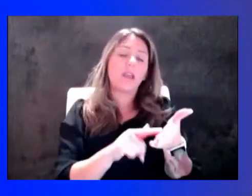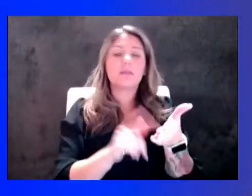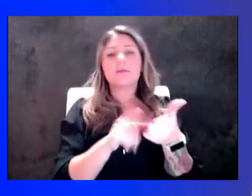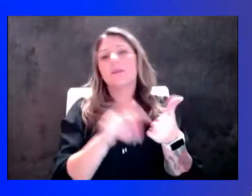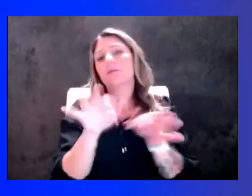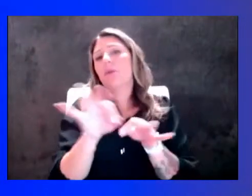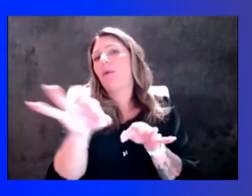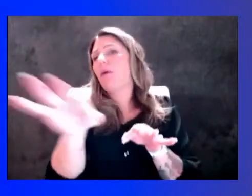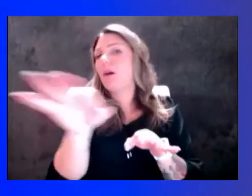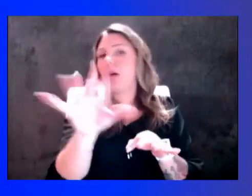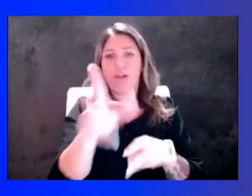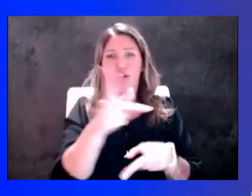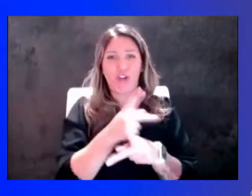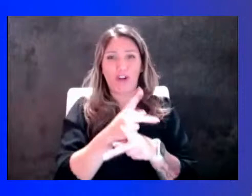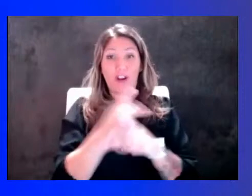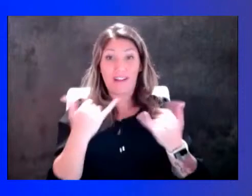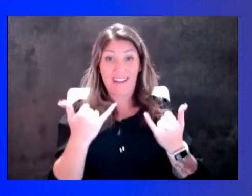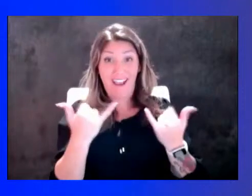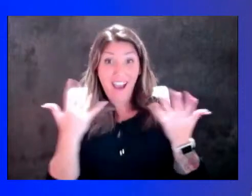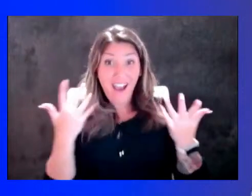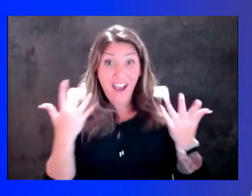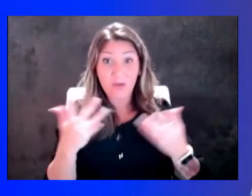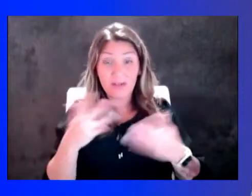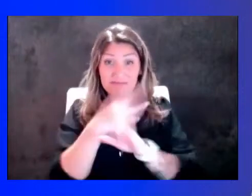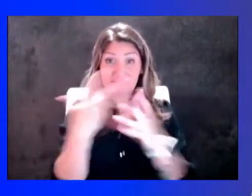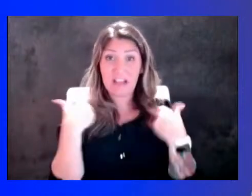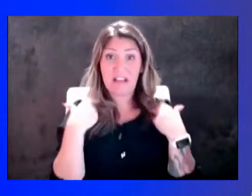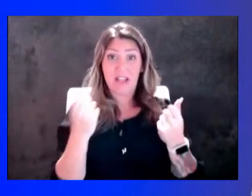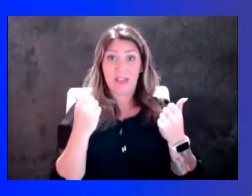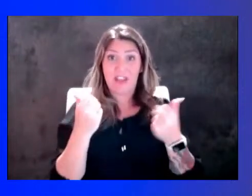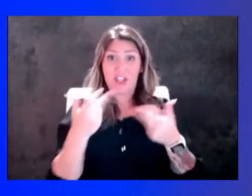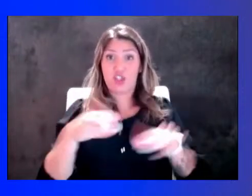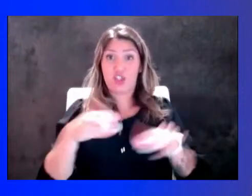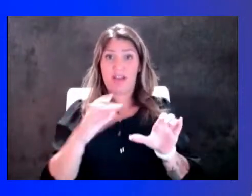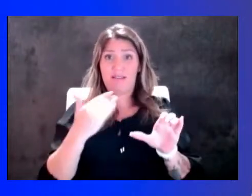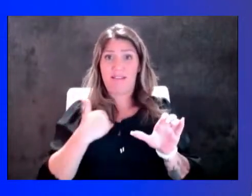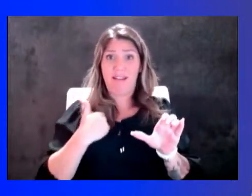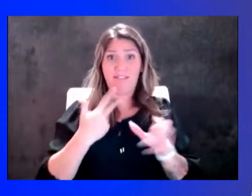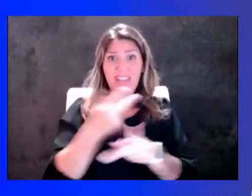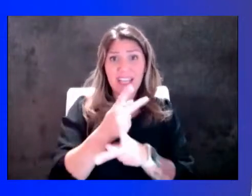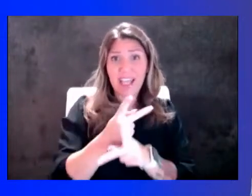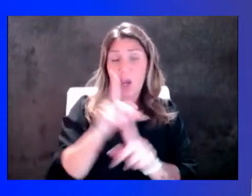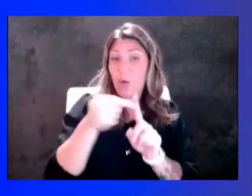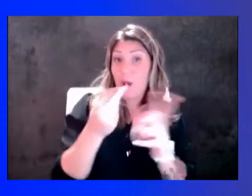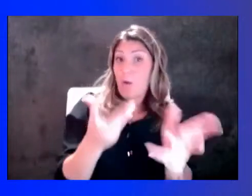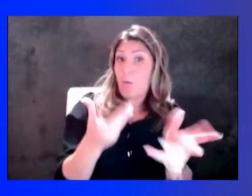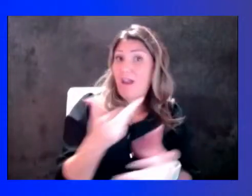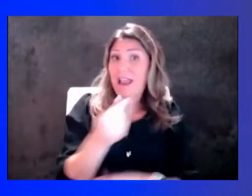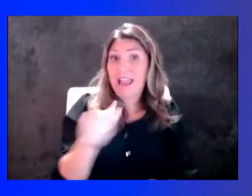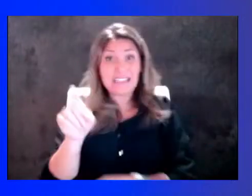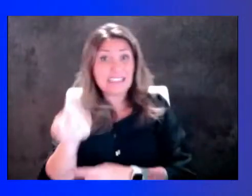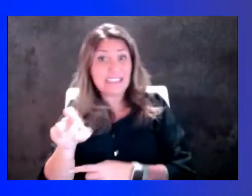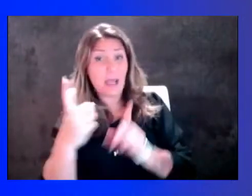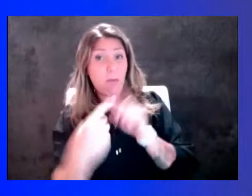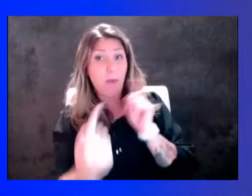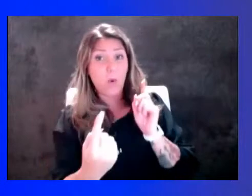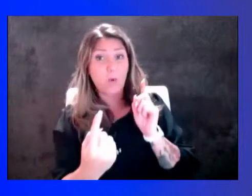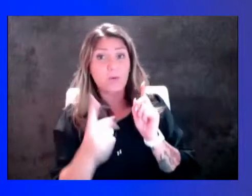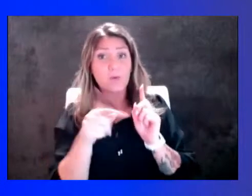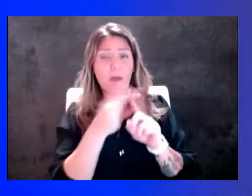out, and now telehealth gives them the chance to actually have that care when they want it and when they need it, as opposed to when it fits their